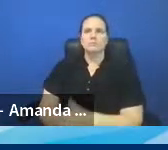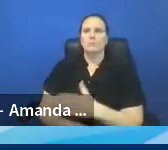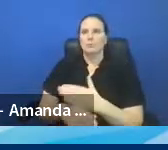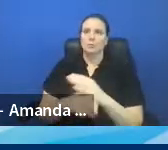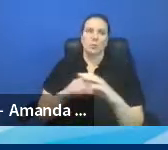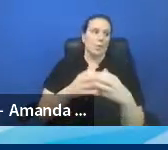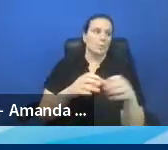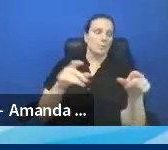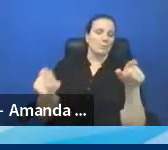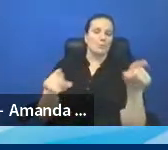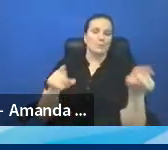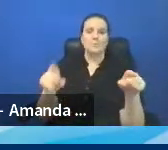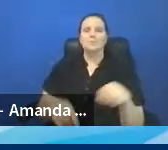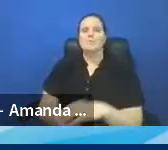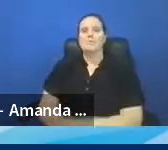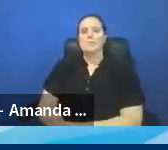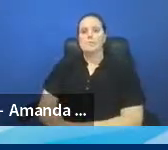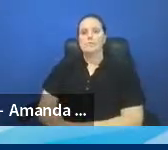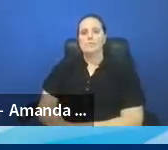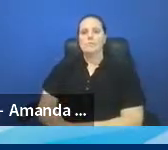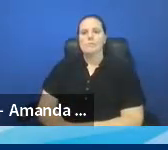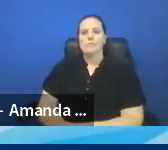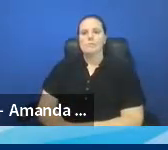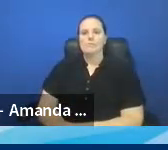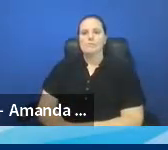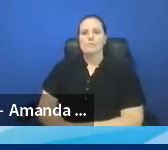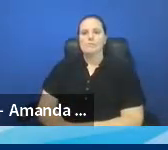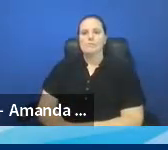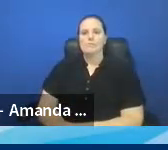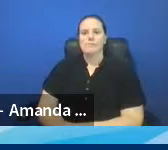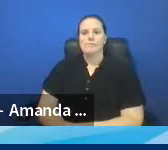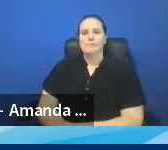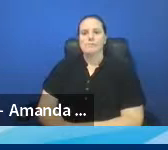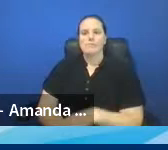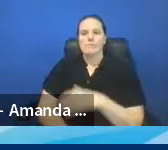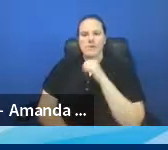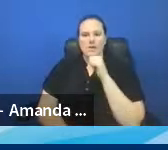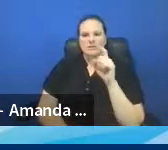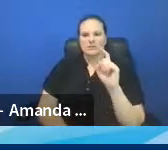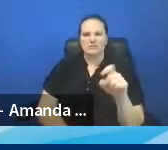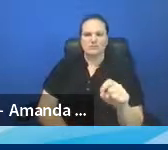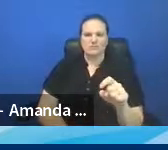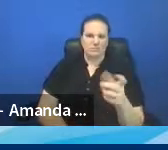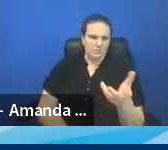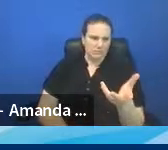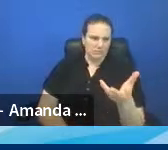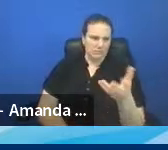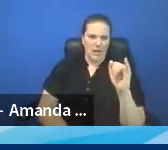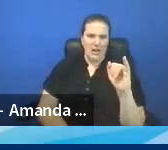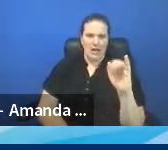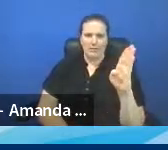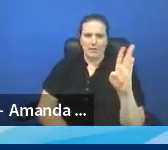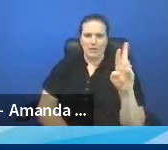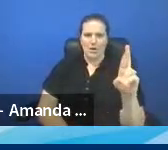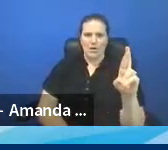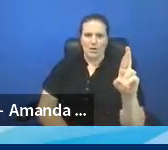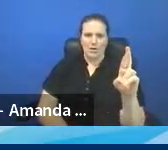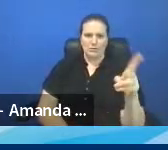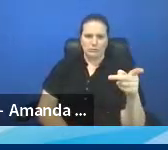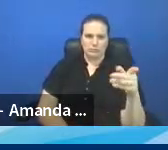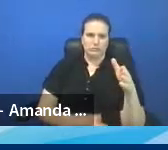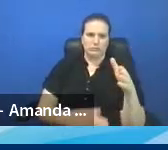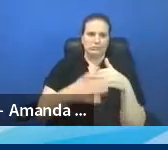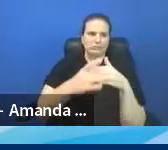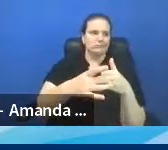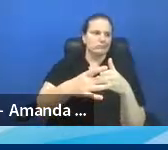groups, and certainly with the IBR there, but not necessarily like under the IBR guidance